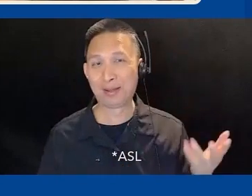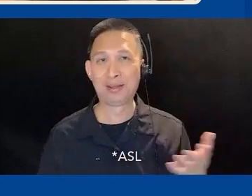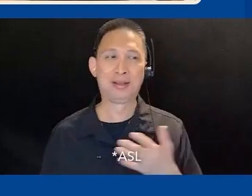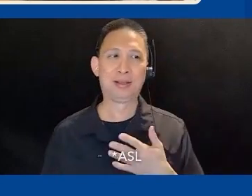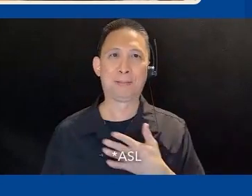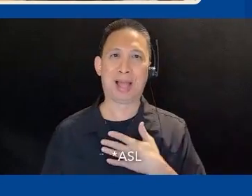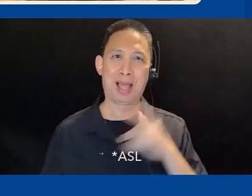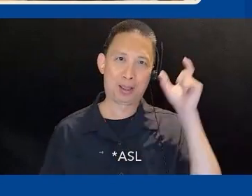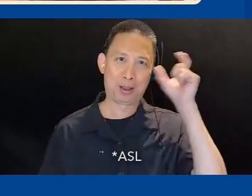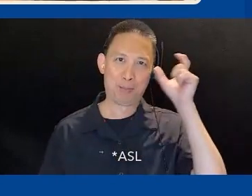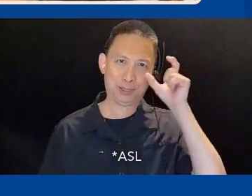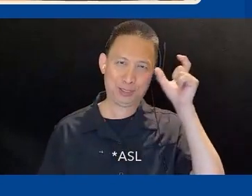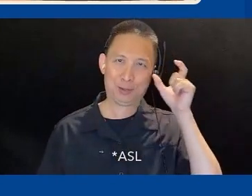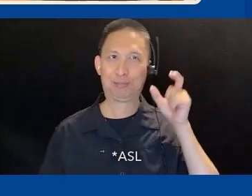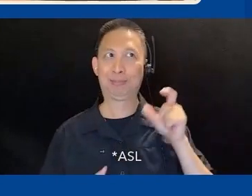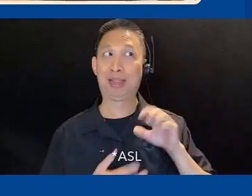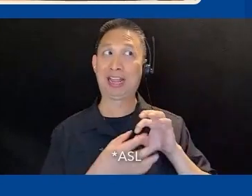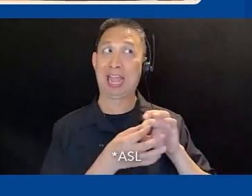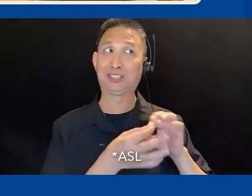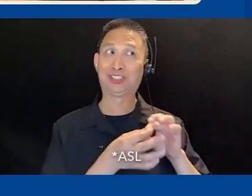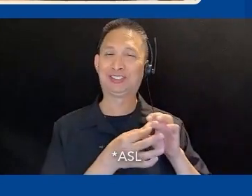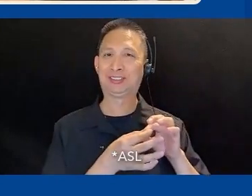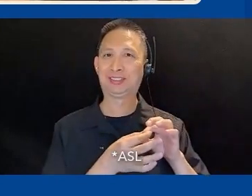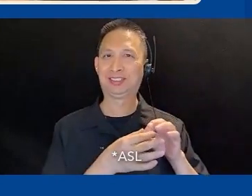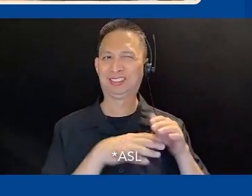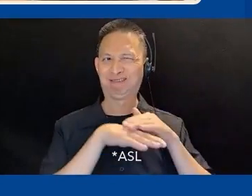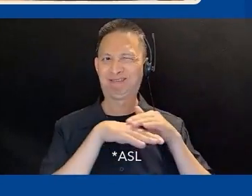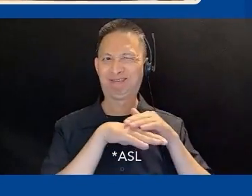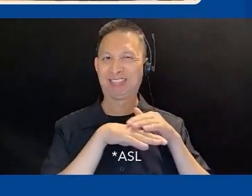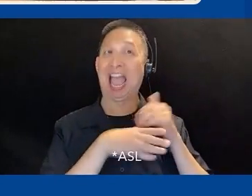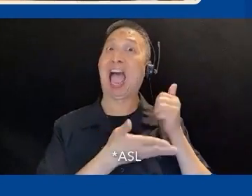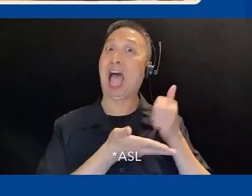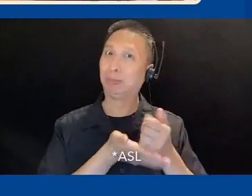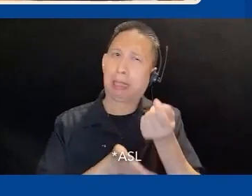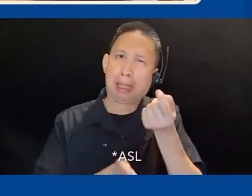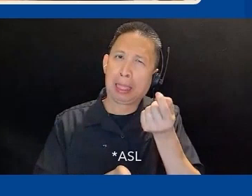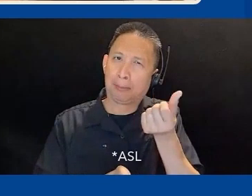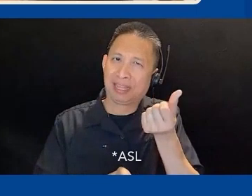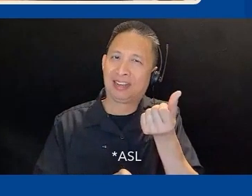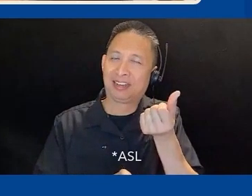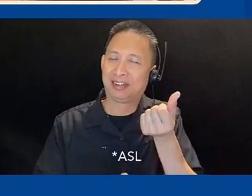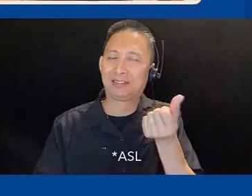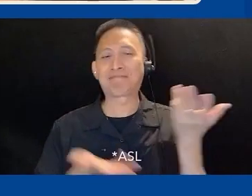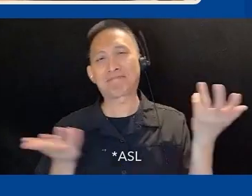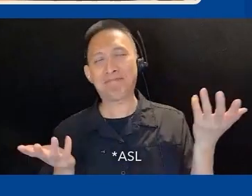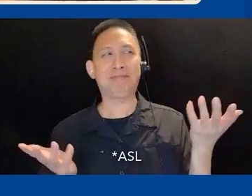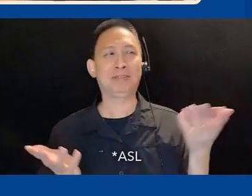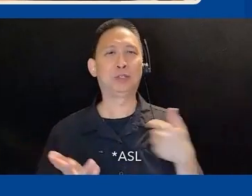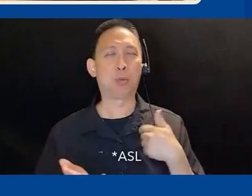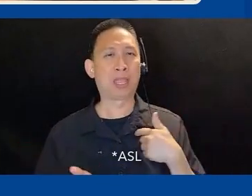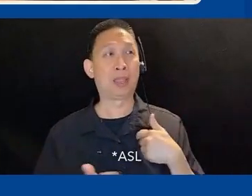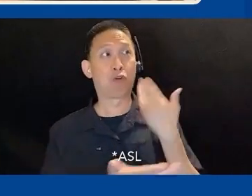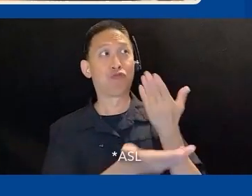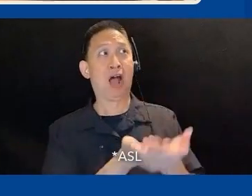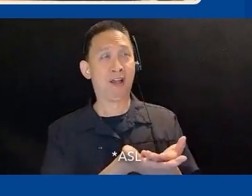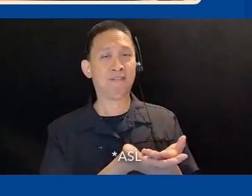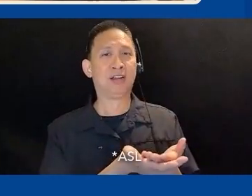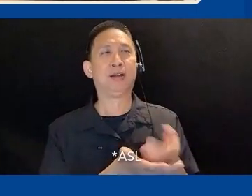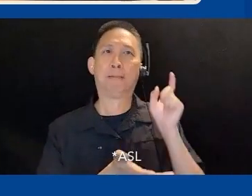gets me so far in those communities. And so I have to bring a degree of sensitivity and understanding